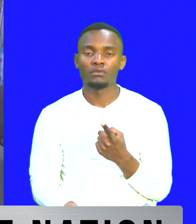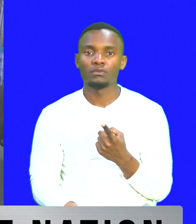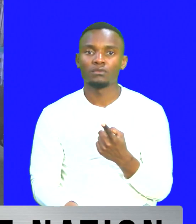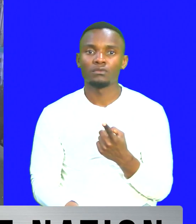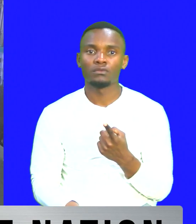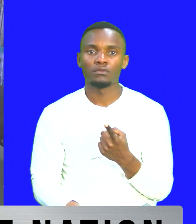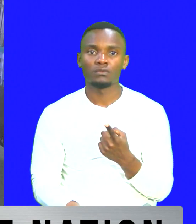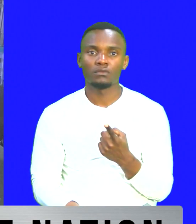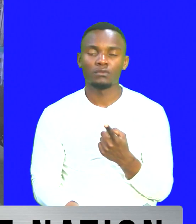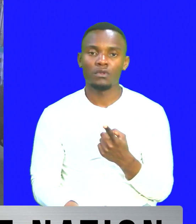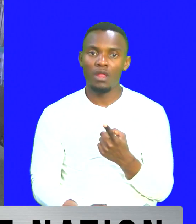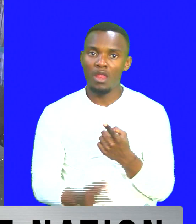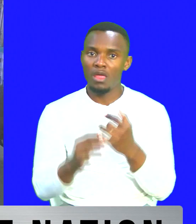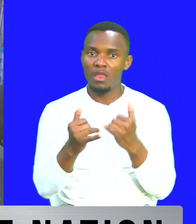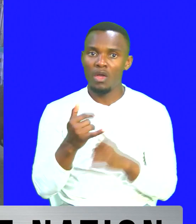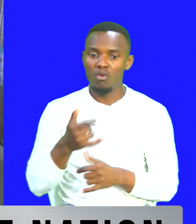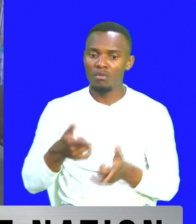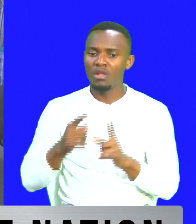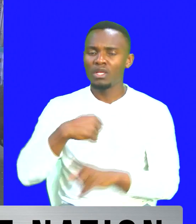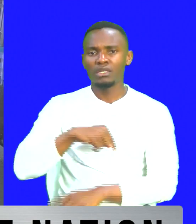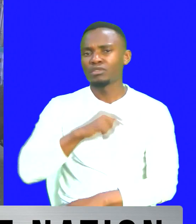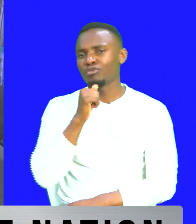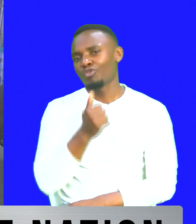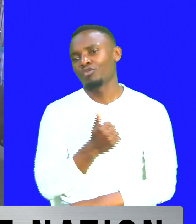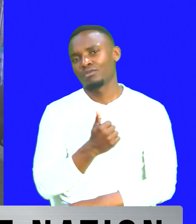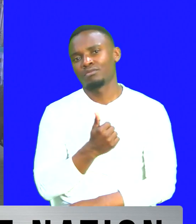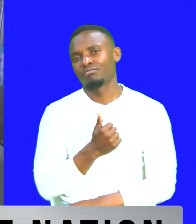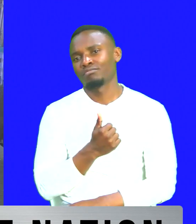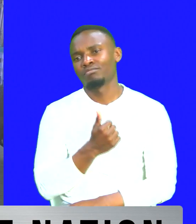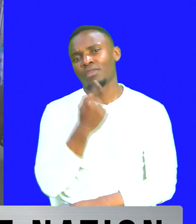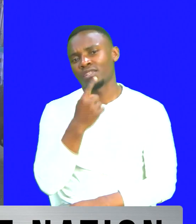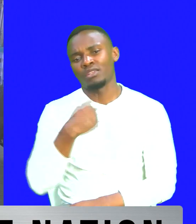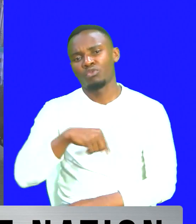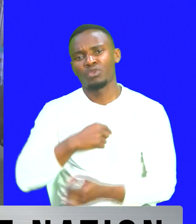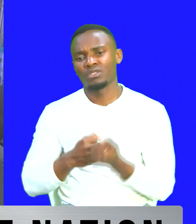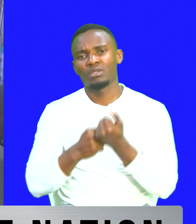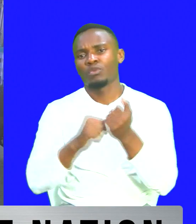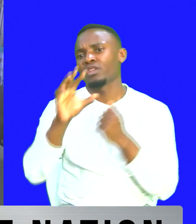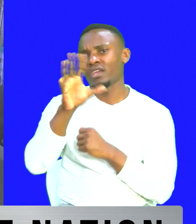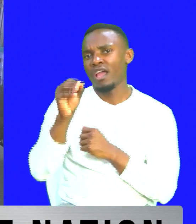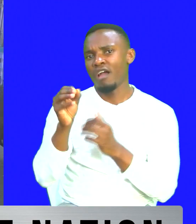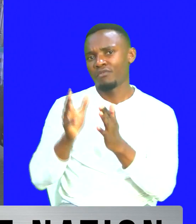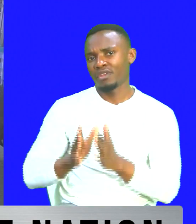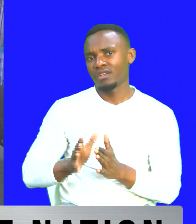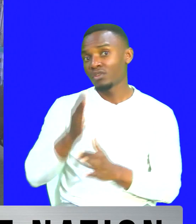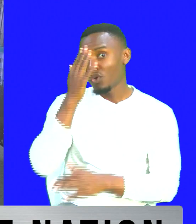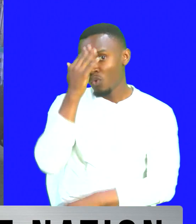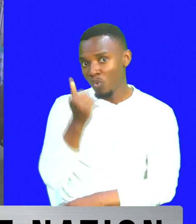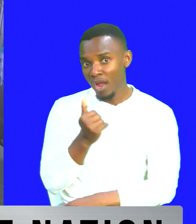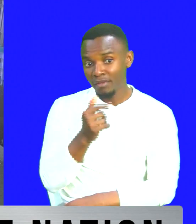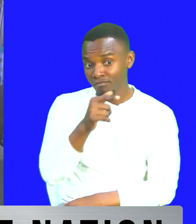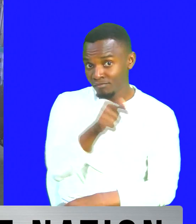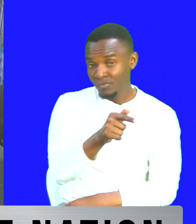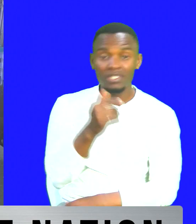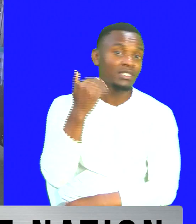Let's first of all, Jonah, not put it that we are standing with Africans because the gangs also who are